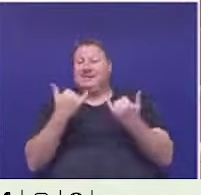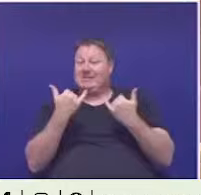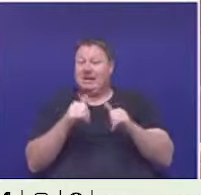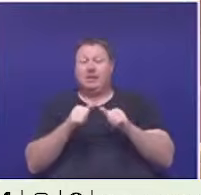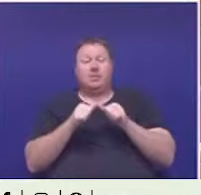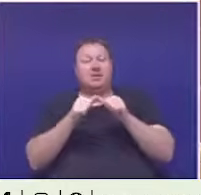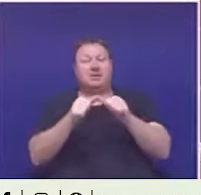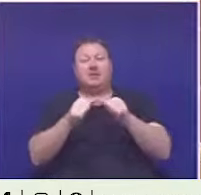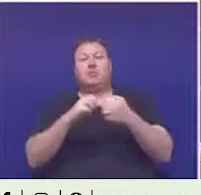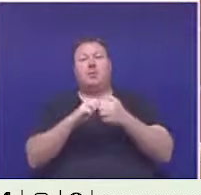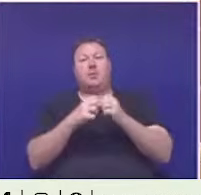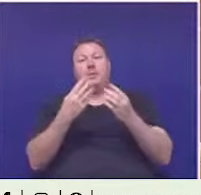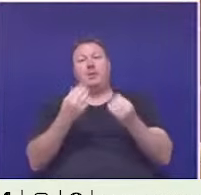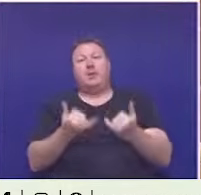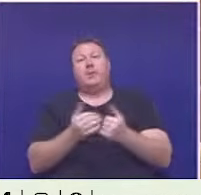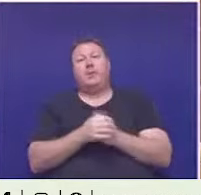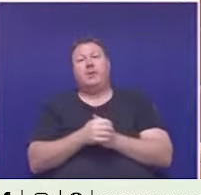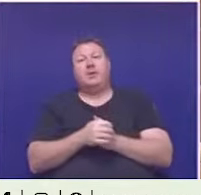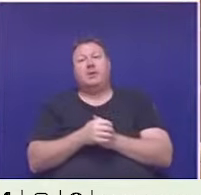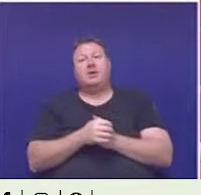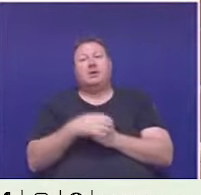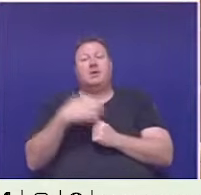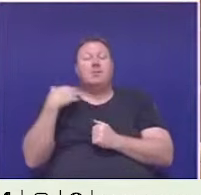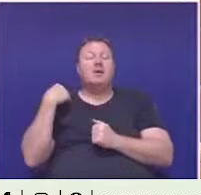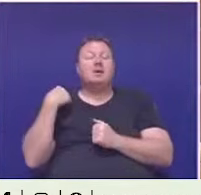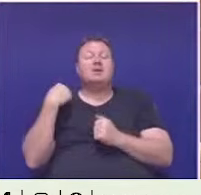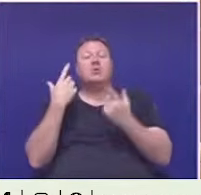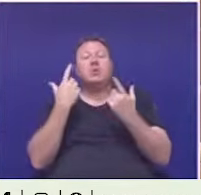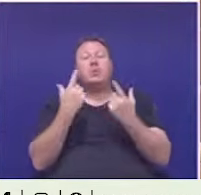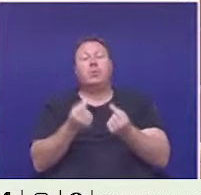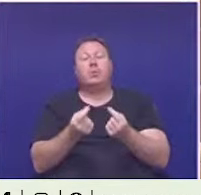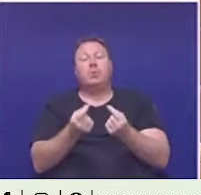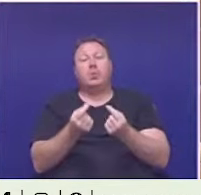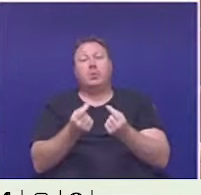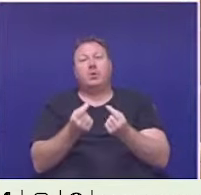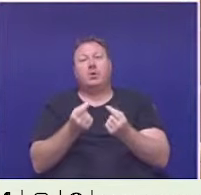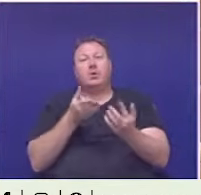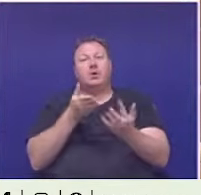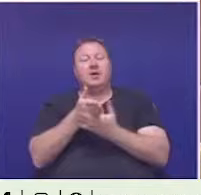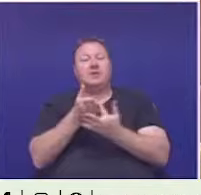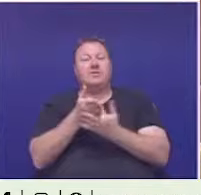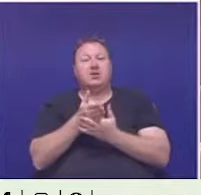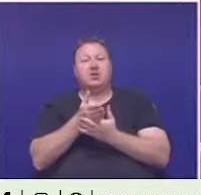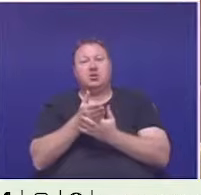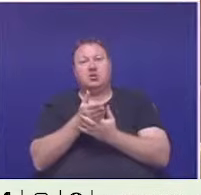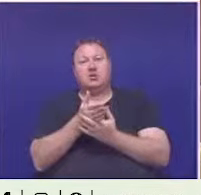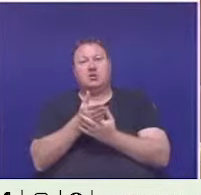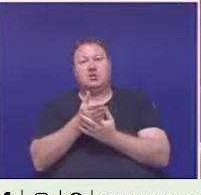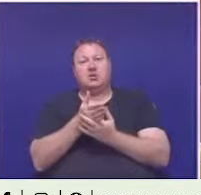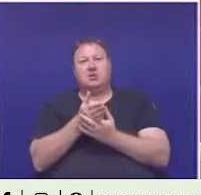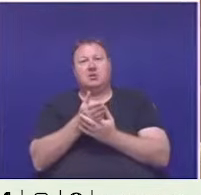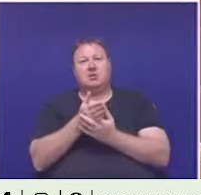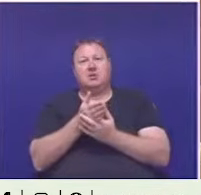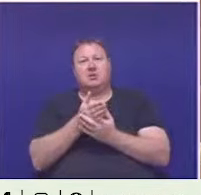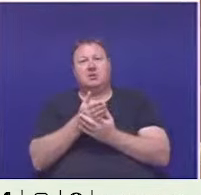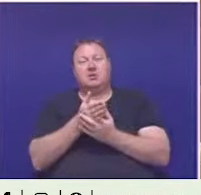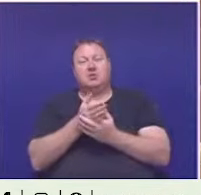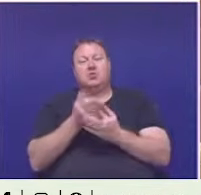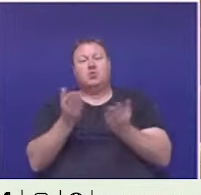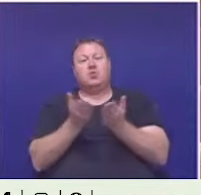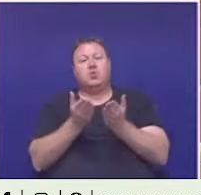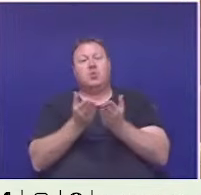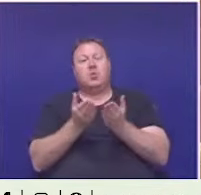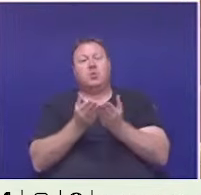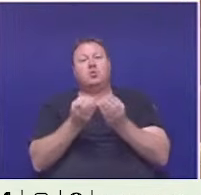is, what is the minister going to do in terms of intervention in all the overcrowded schools to assist